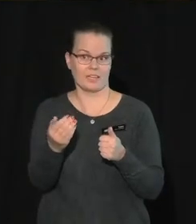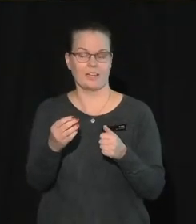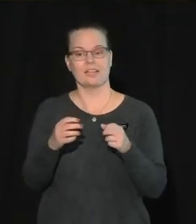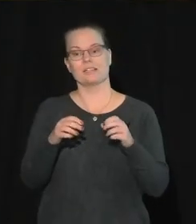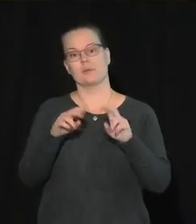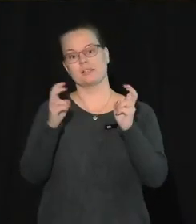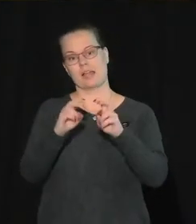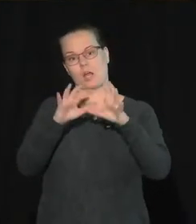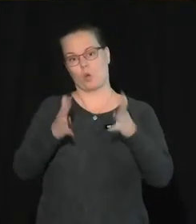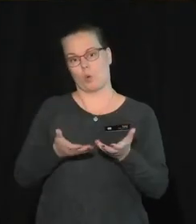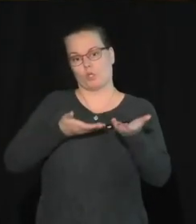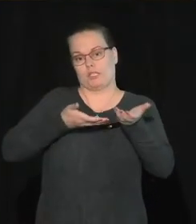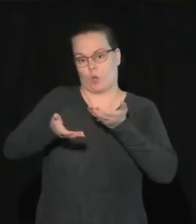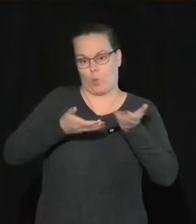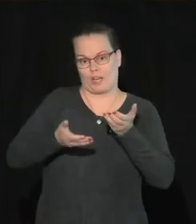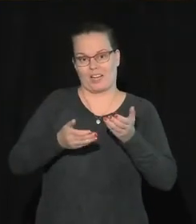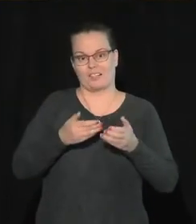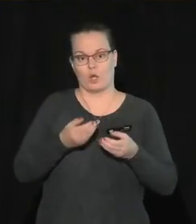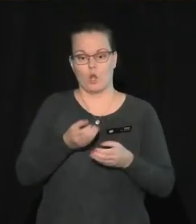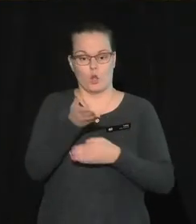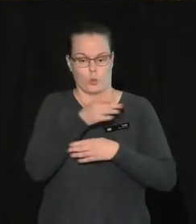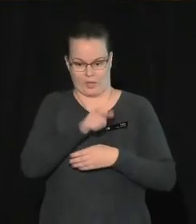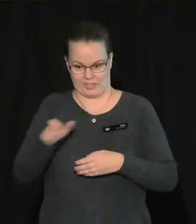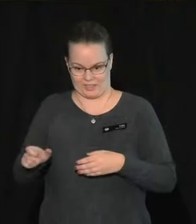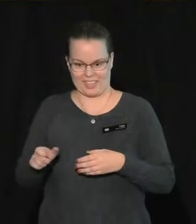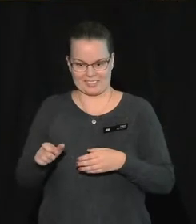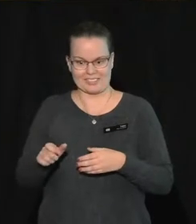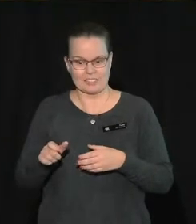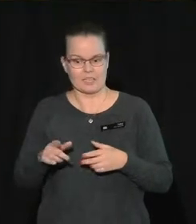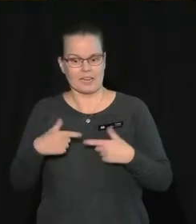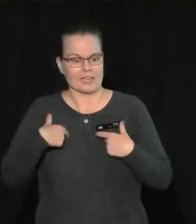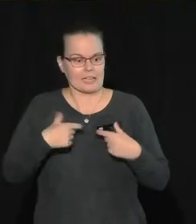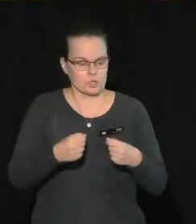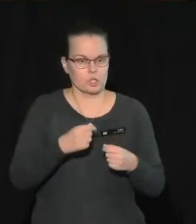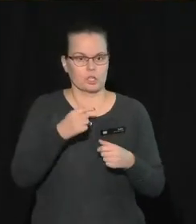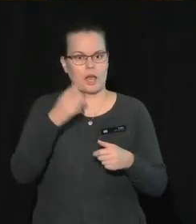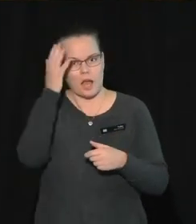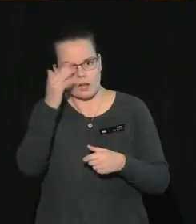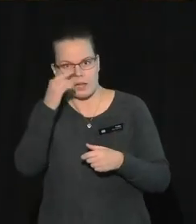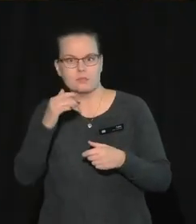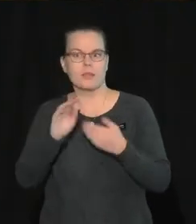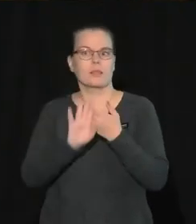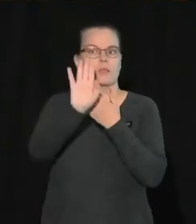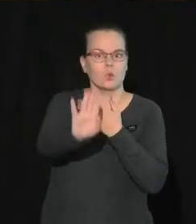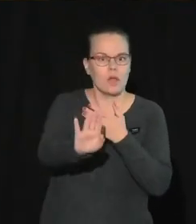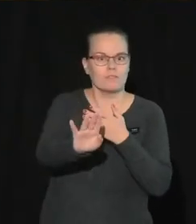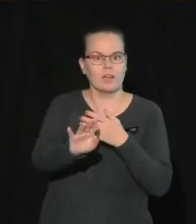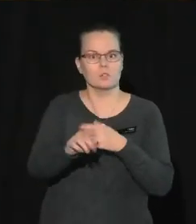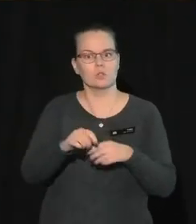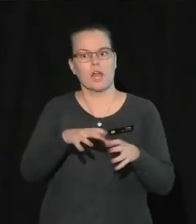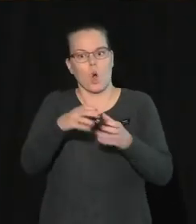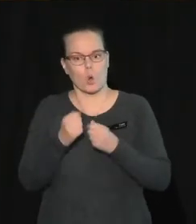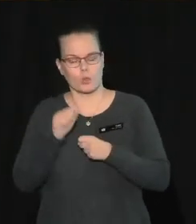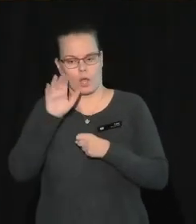electronic communication service providers will be looking to the future and already consider accessibility